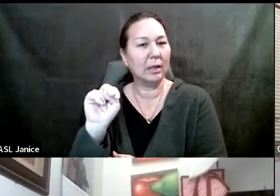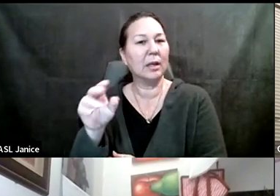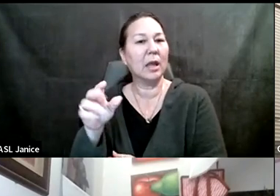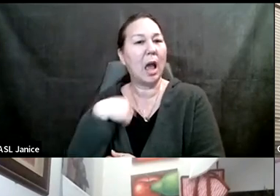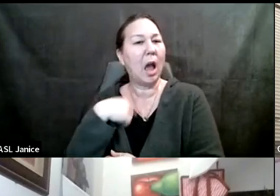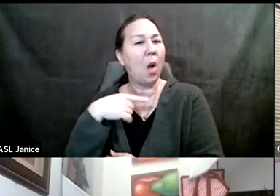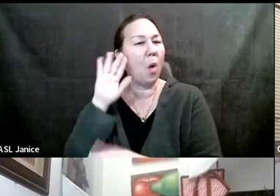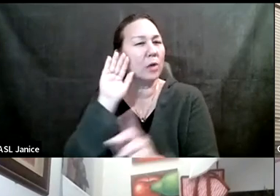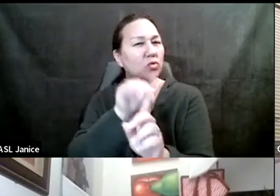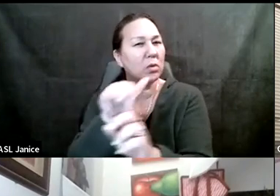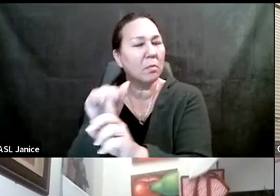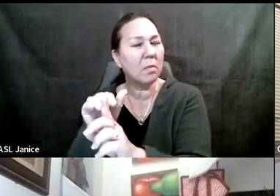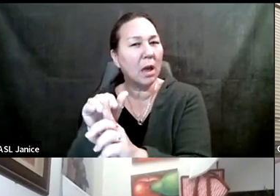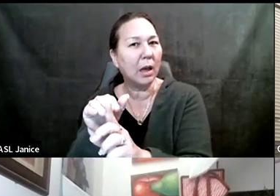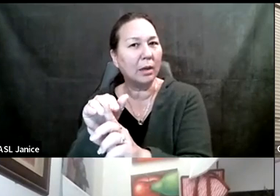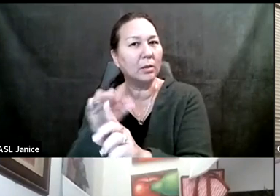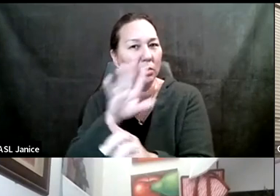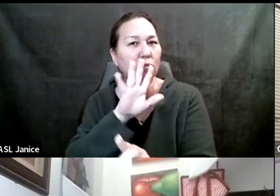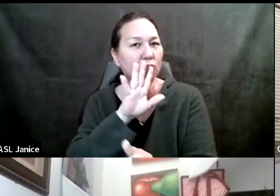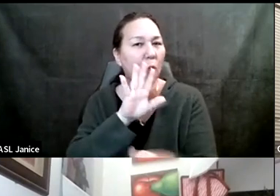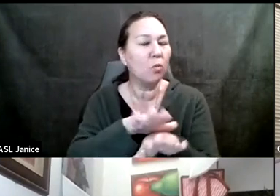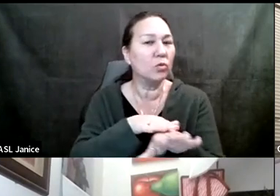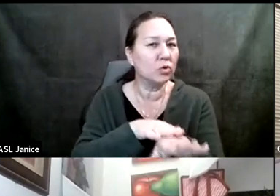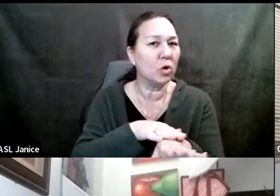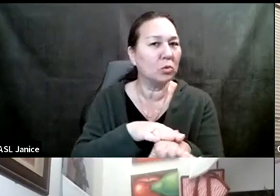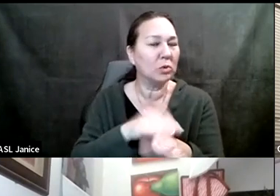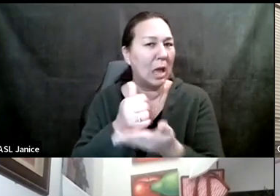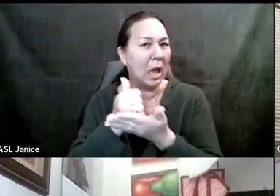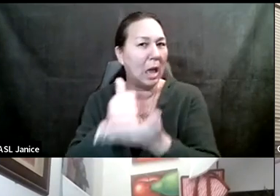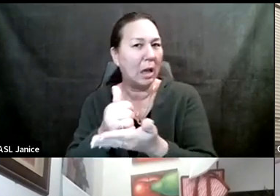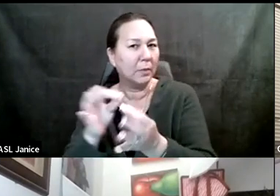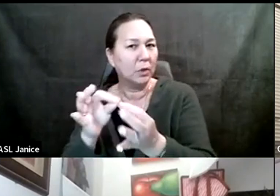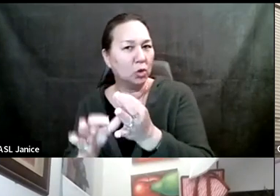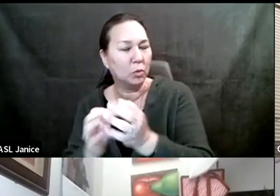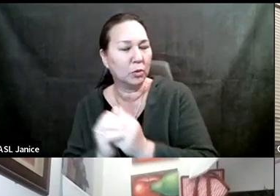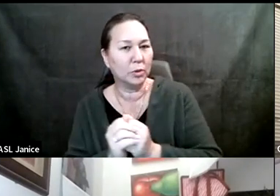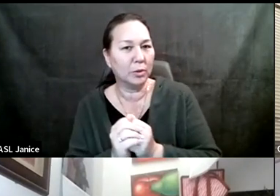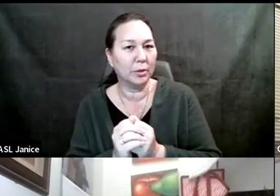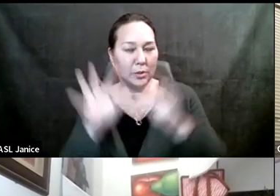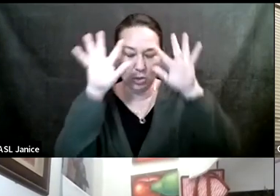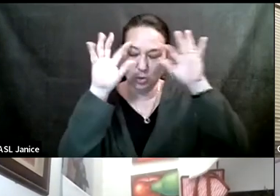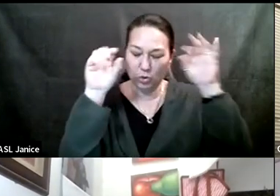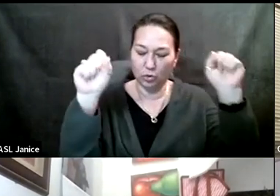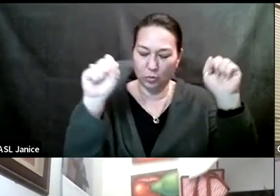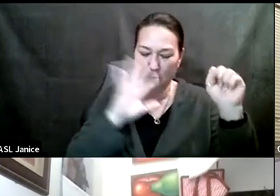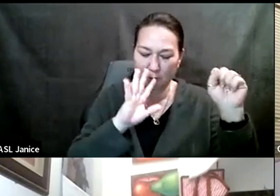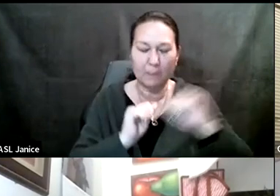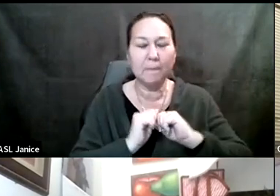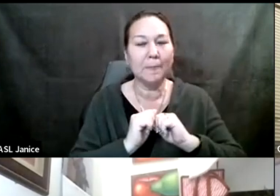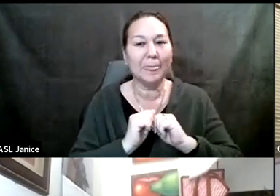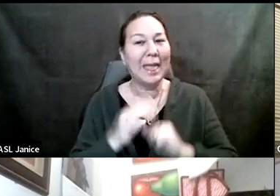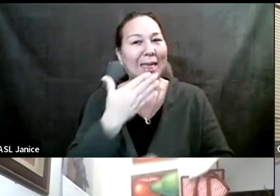to assist our interpreters thank you thank you thank you madam chair I have to say I'm very excited